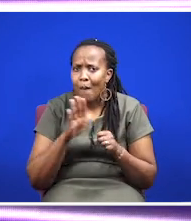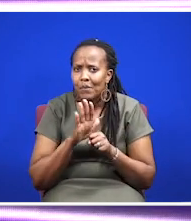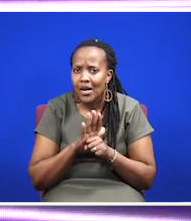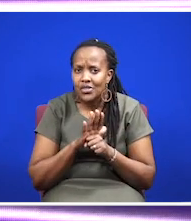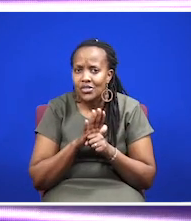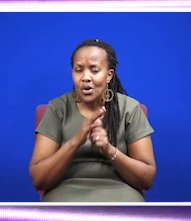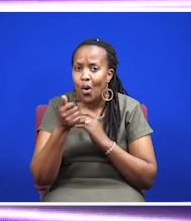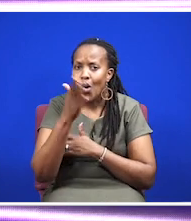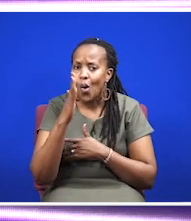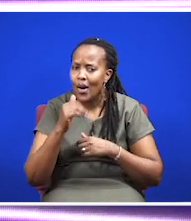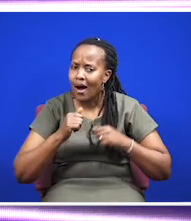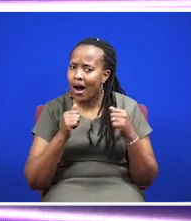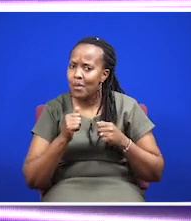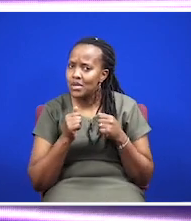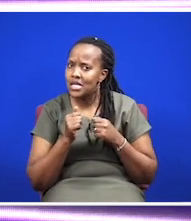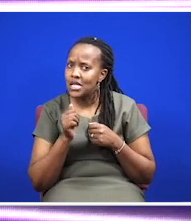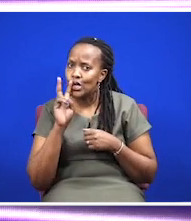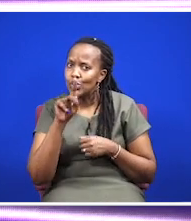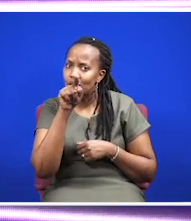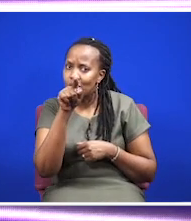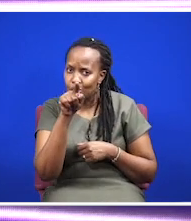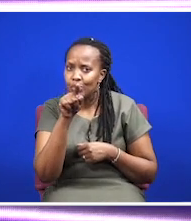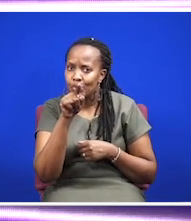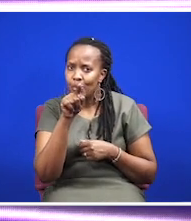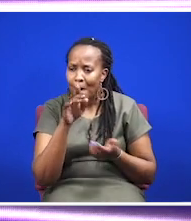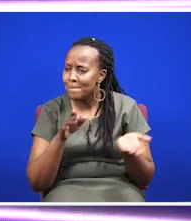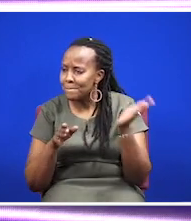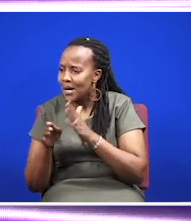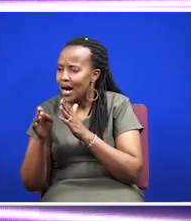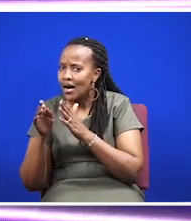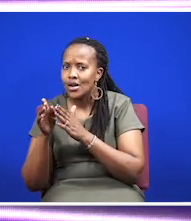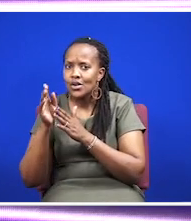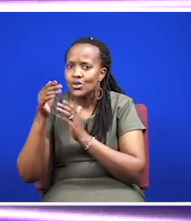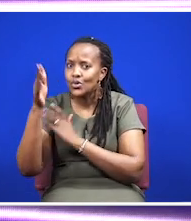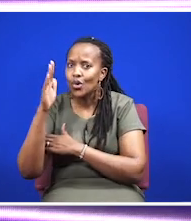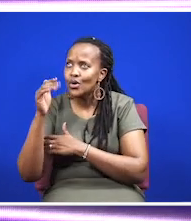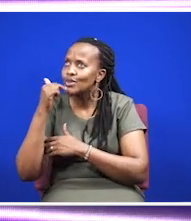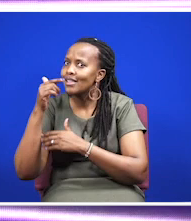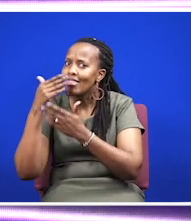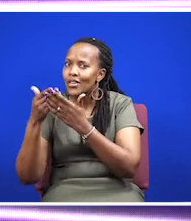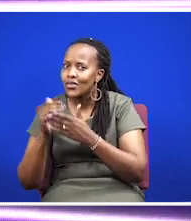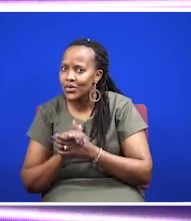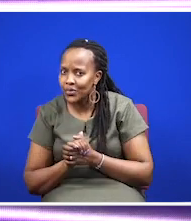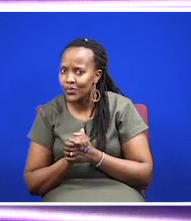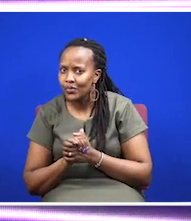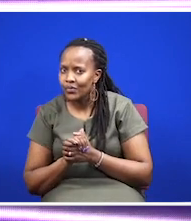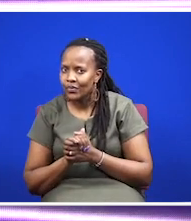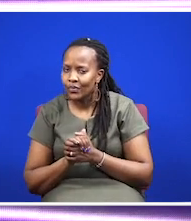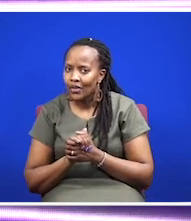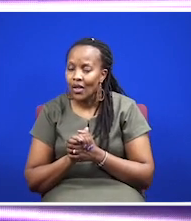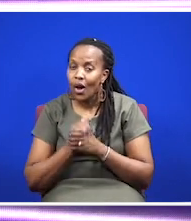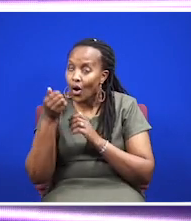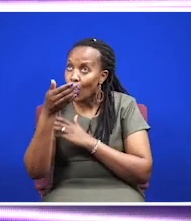see his children going back to express gratitude to him. The Bible says that he